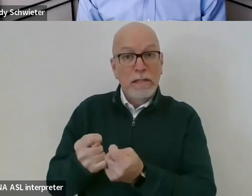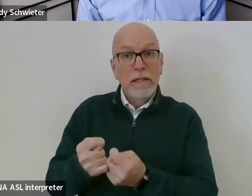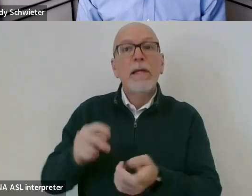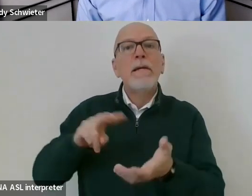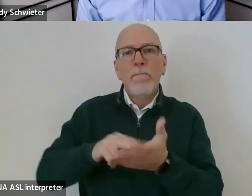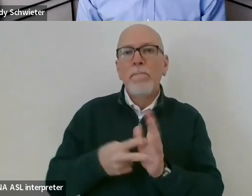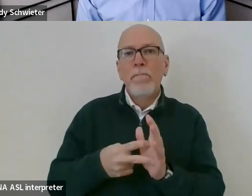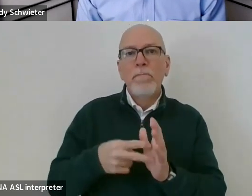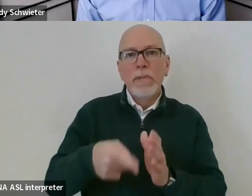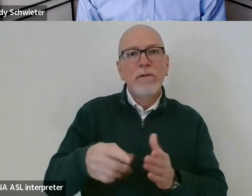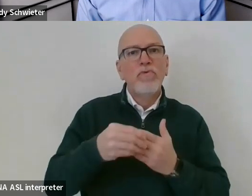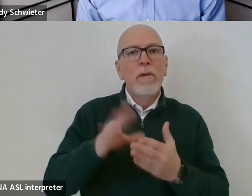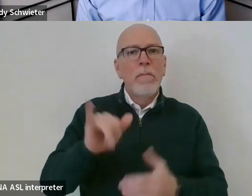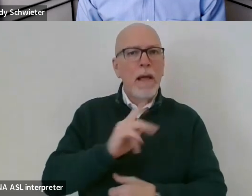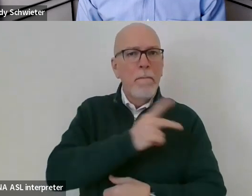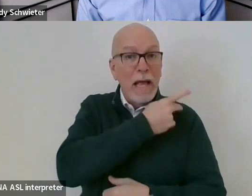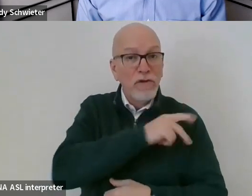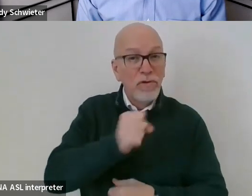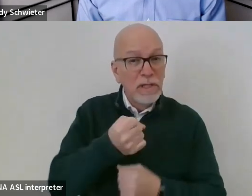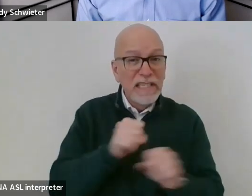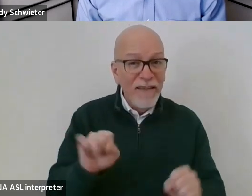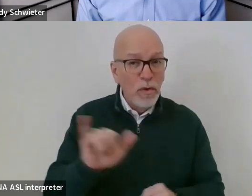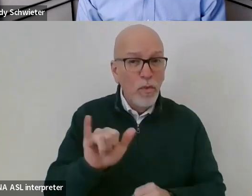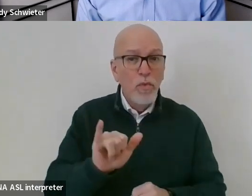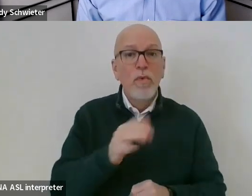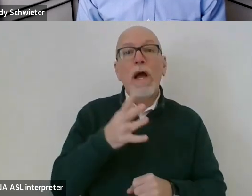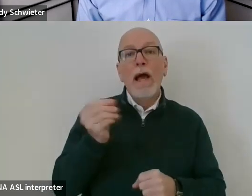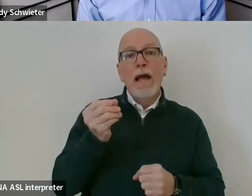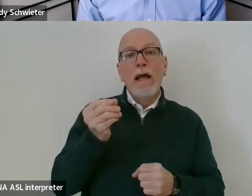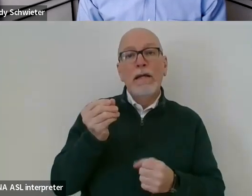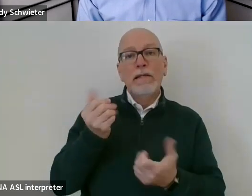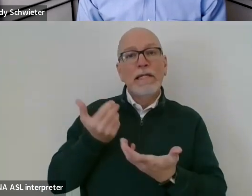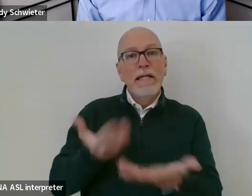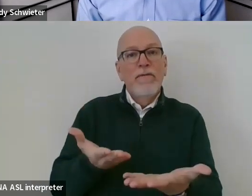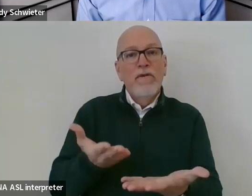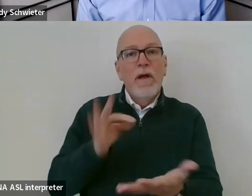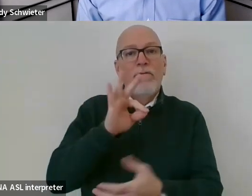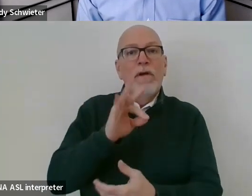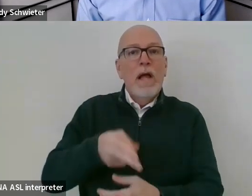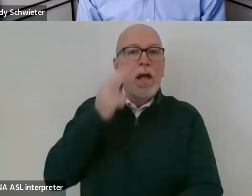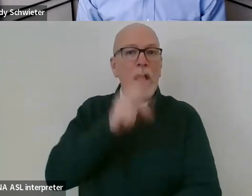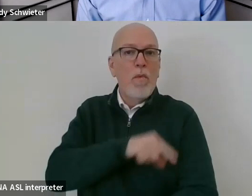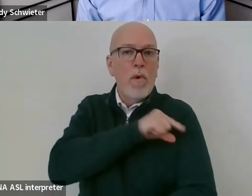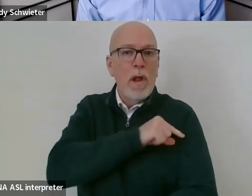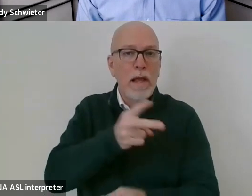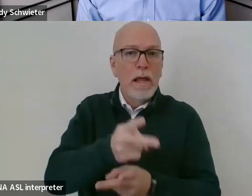it's also driven by patient safety and the delivery of quality care. Yeah. So,